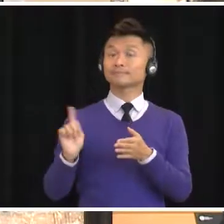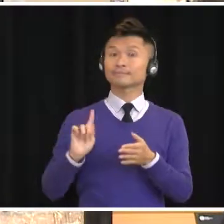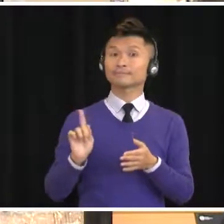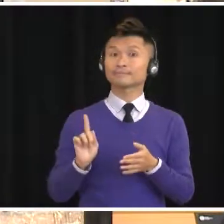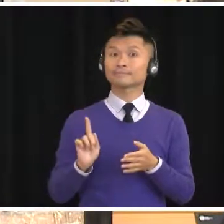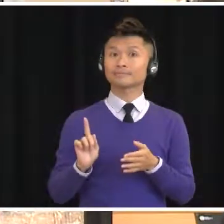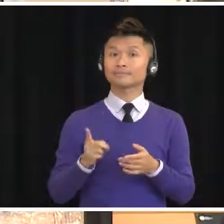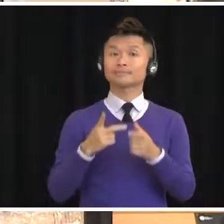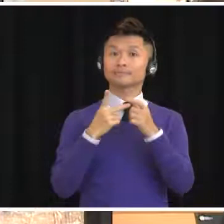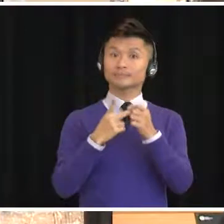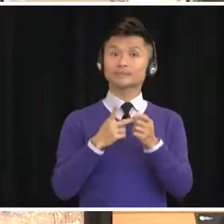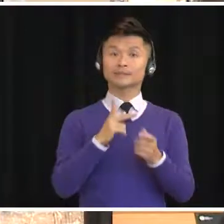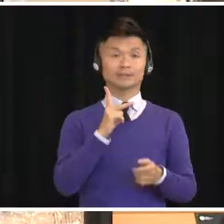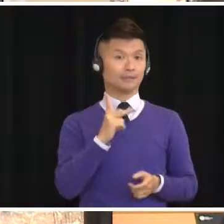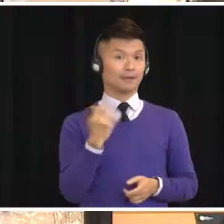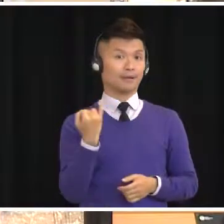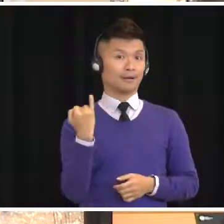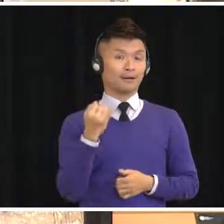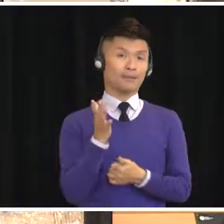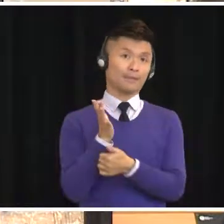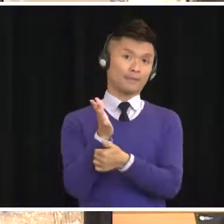their own views.